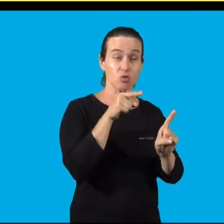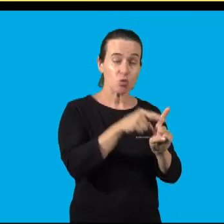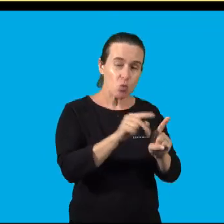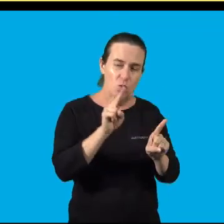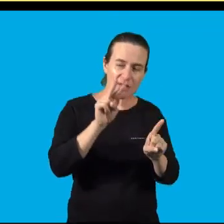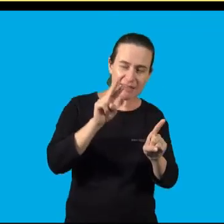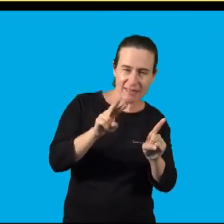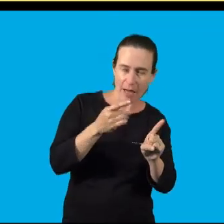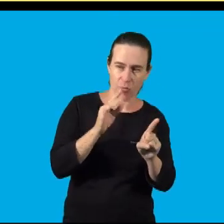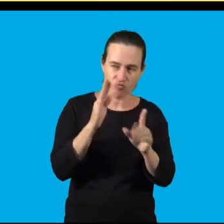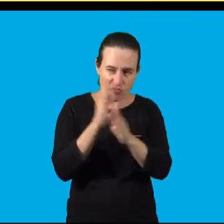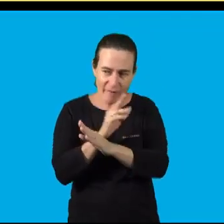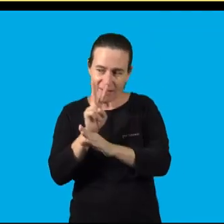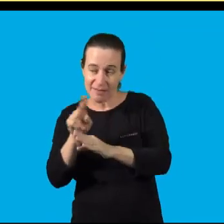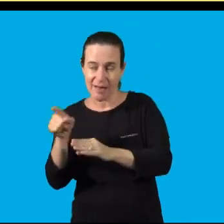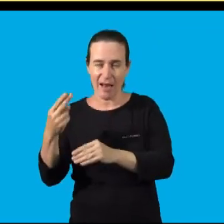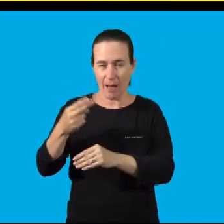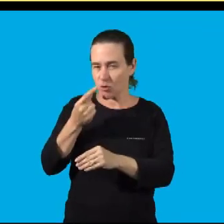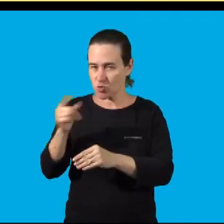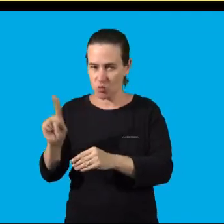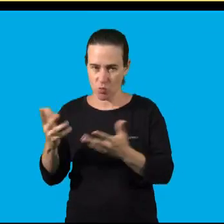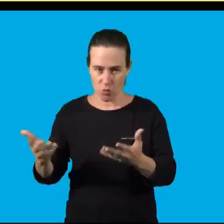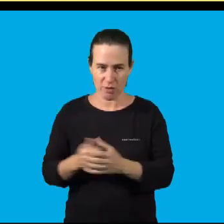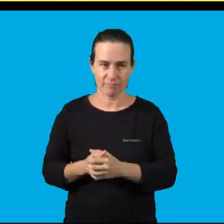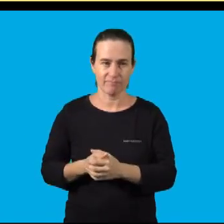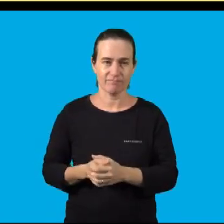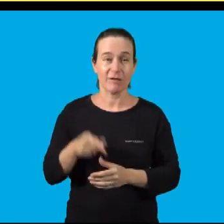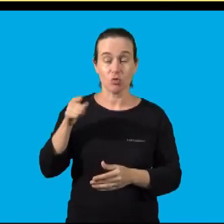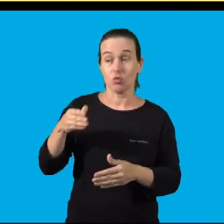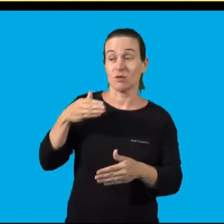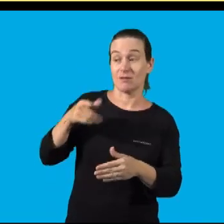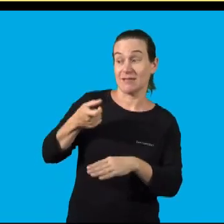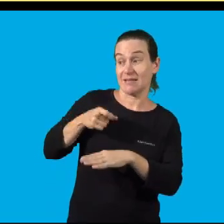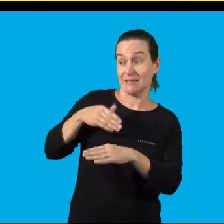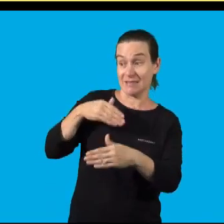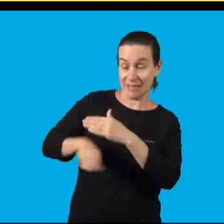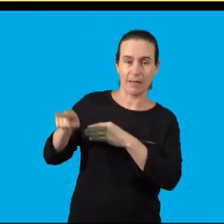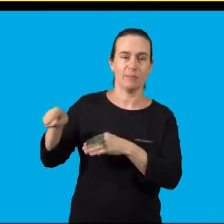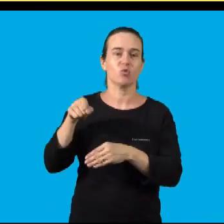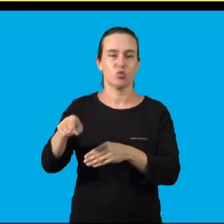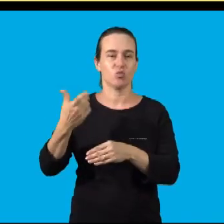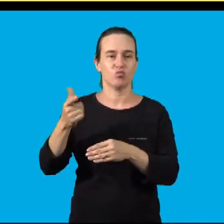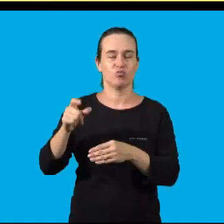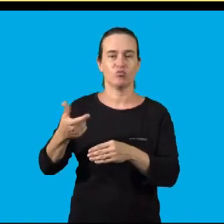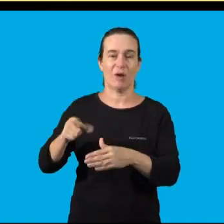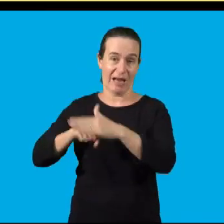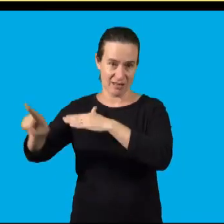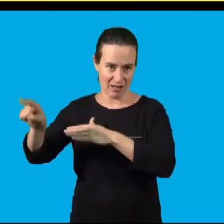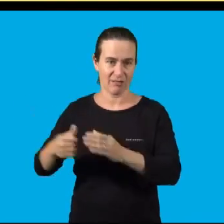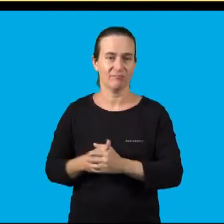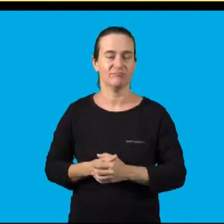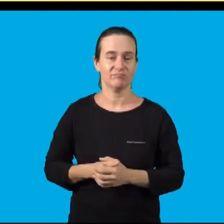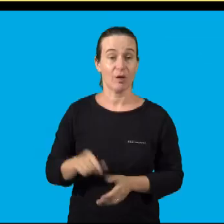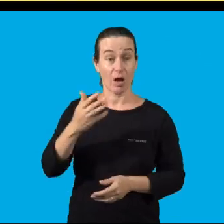to spy. So she supports Claudius's decision to spy on Hamlet and to send him into exile. Women, so this